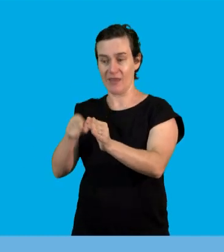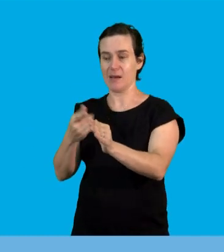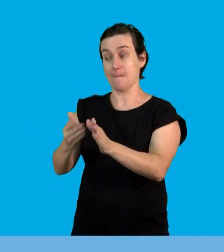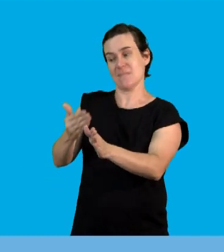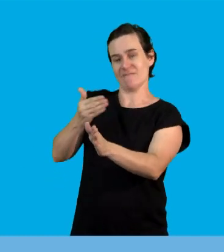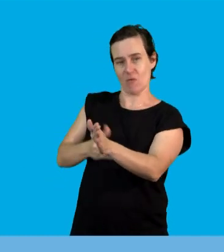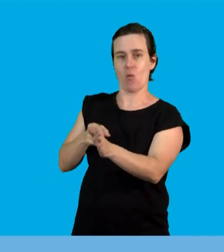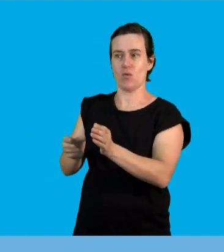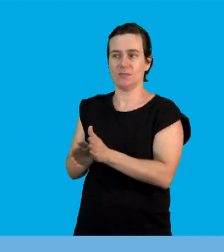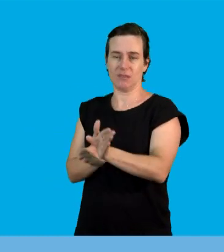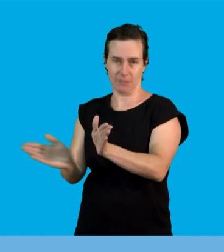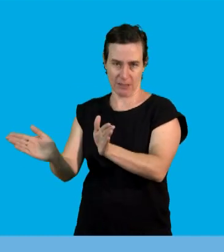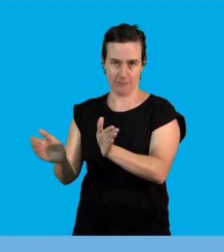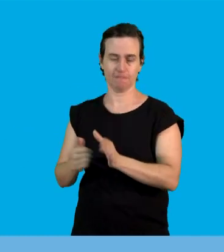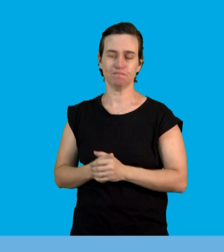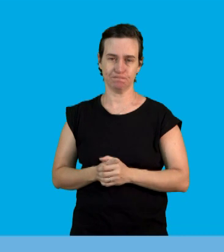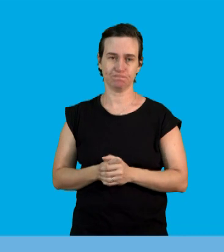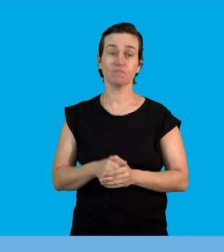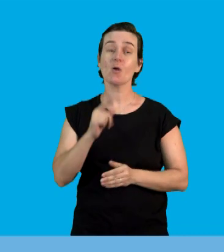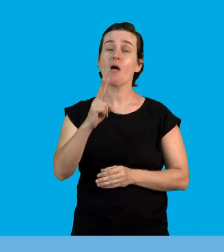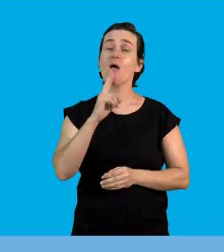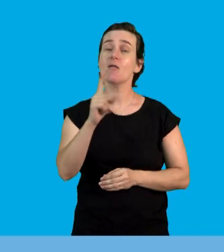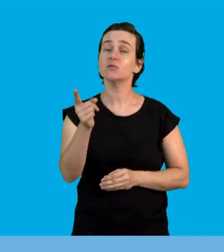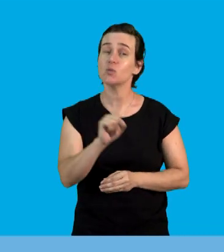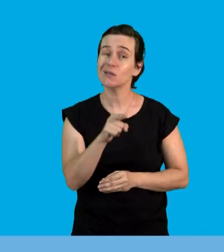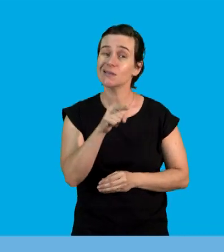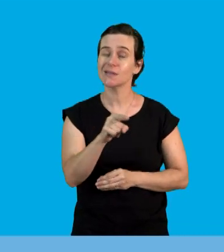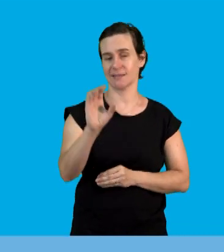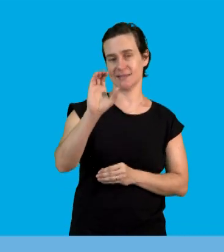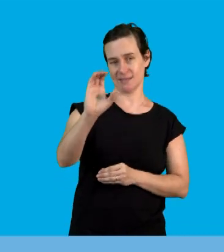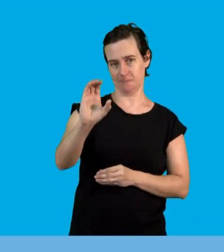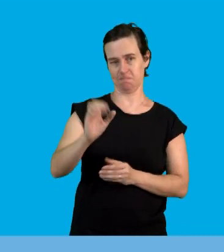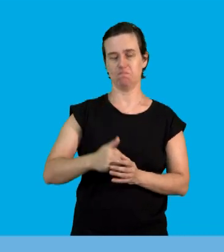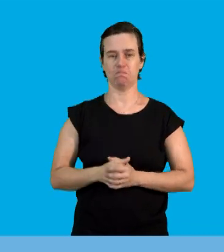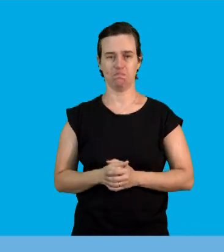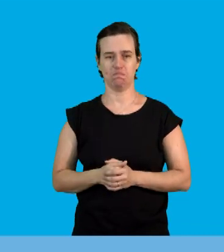So when looking at this question, our answer is going to be C.